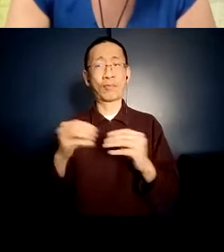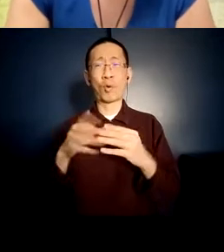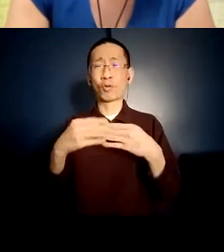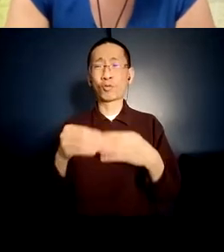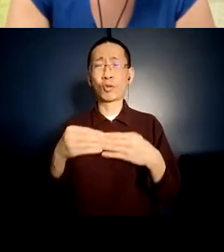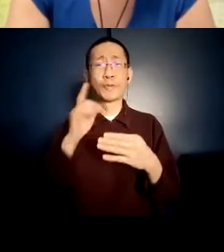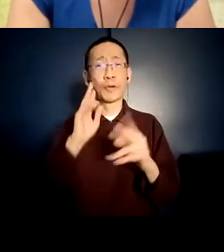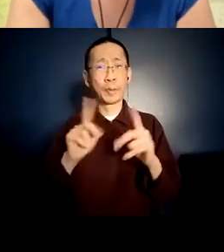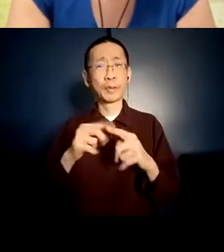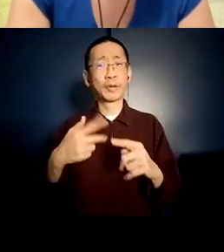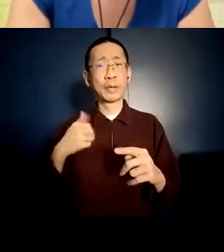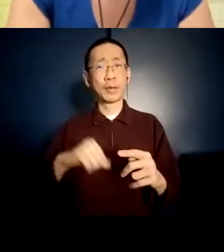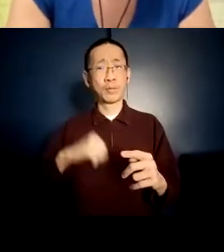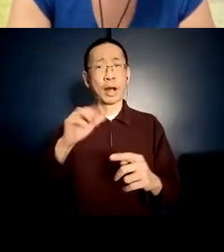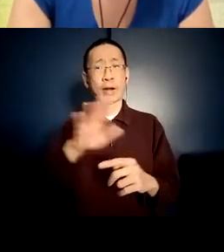technology. So